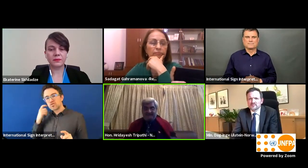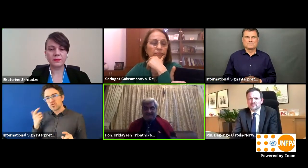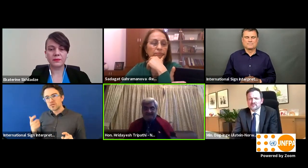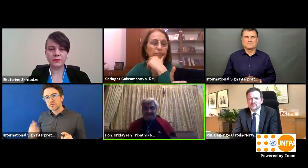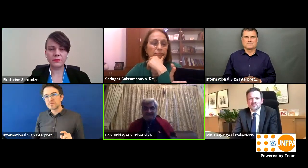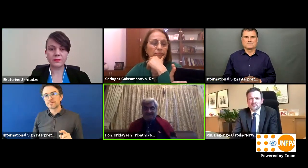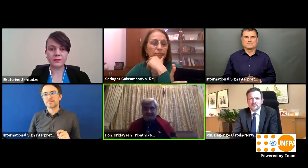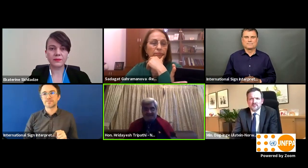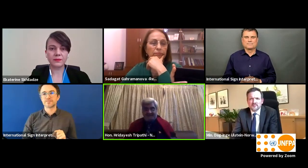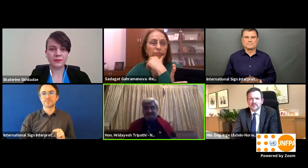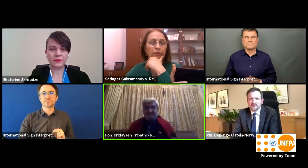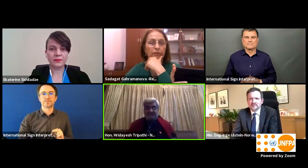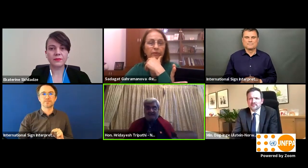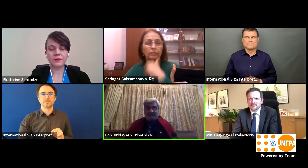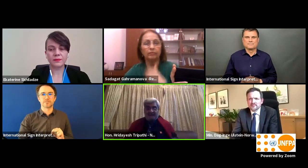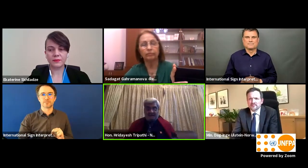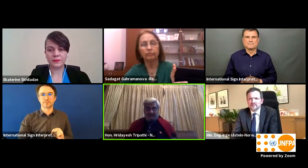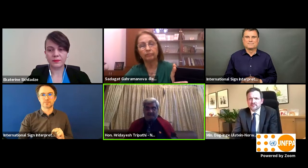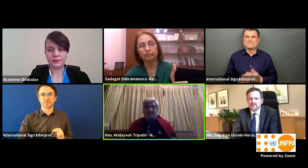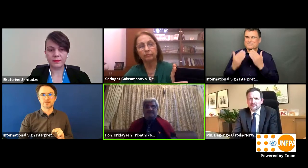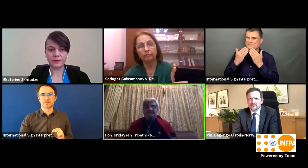Thank you, Ekaterina.